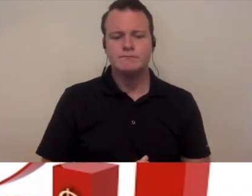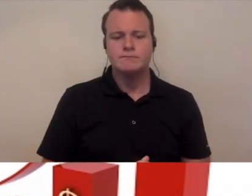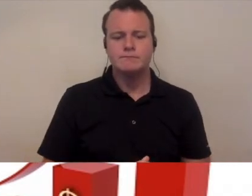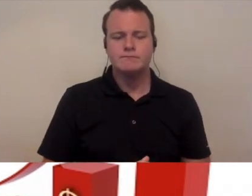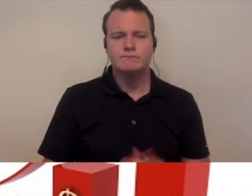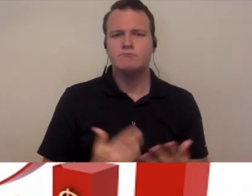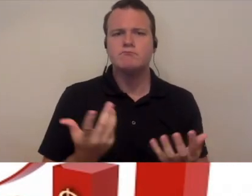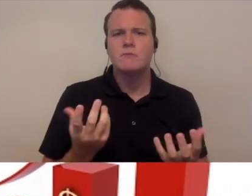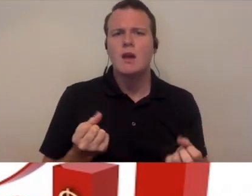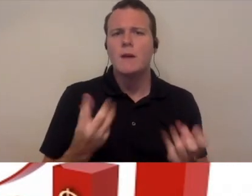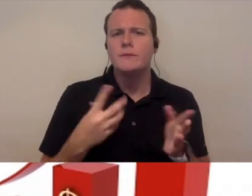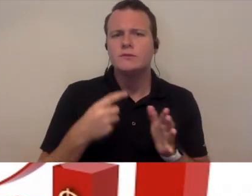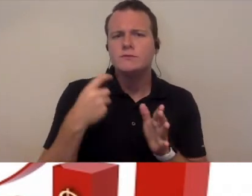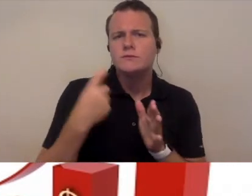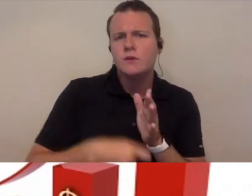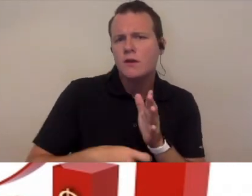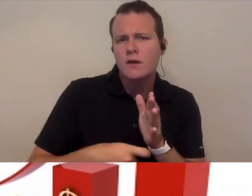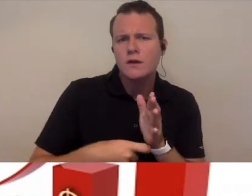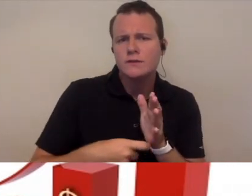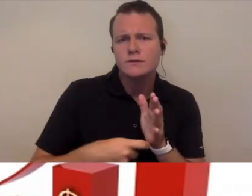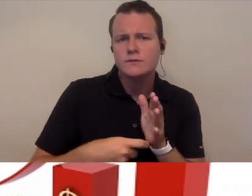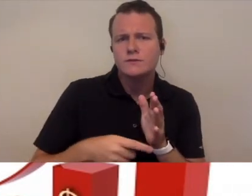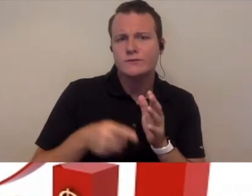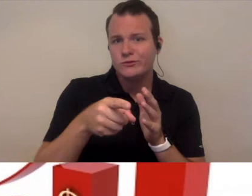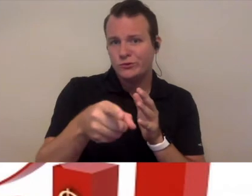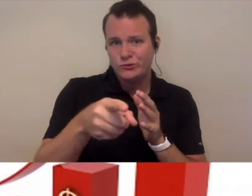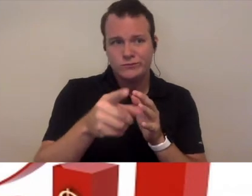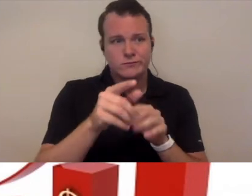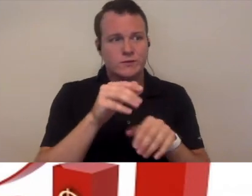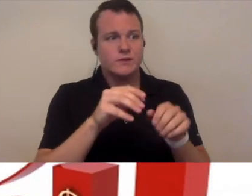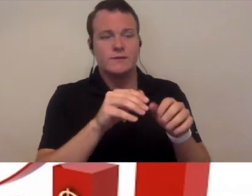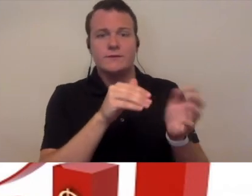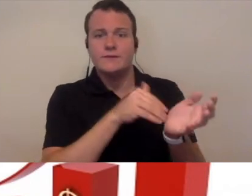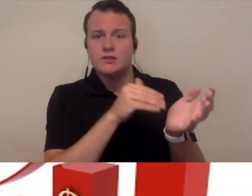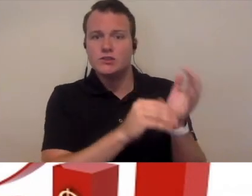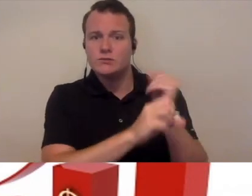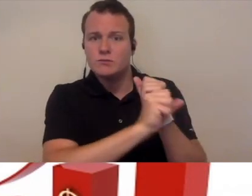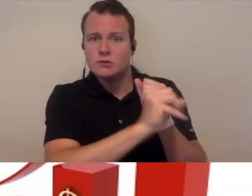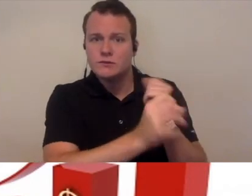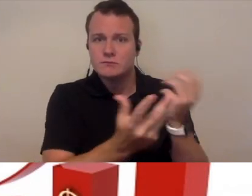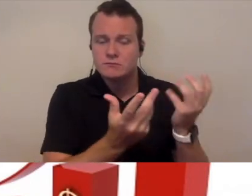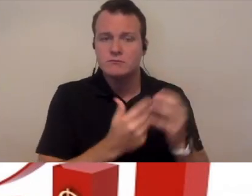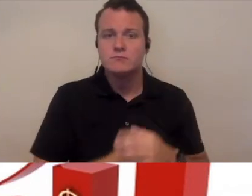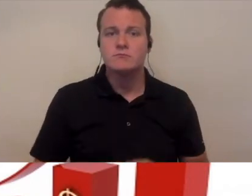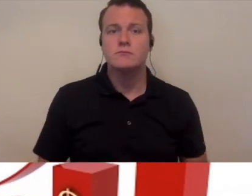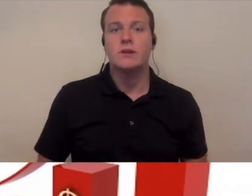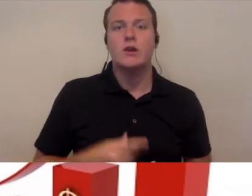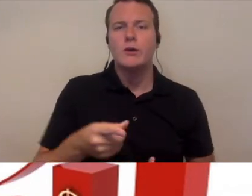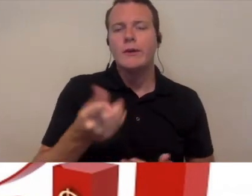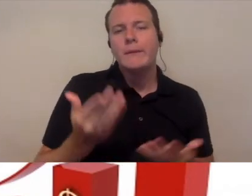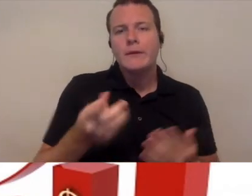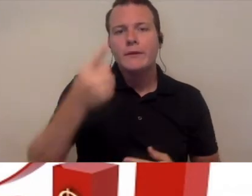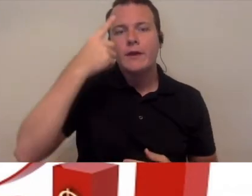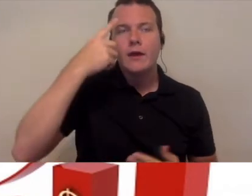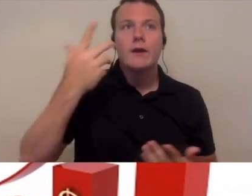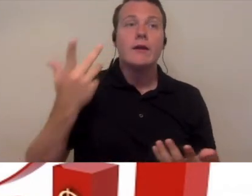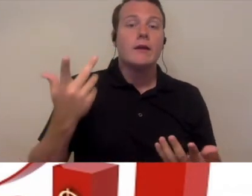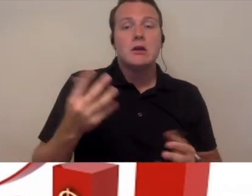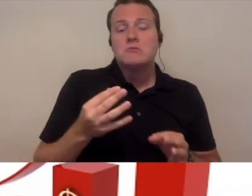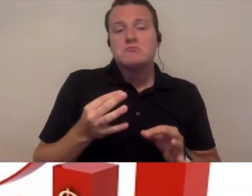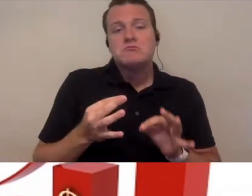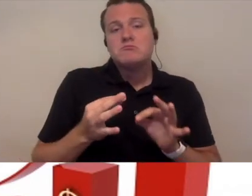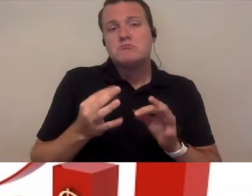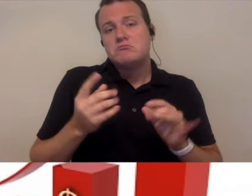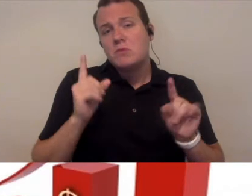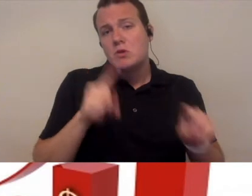is what does it cost to do physician marketing? You know, you may think that, well, it just takes me to going into